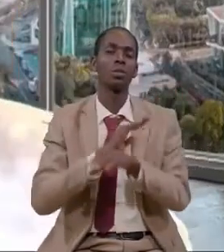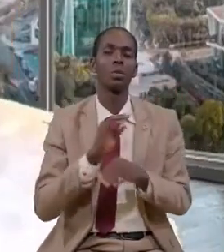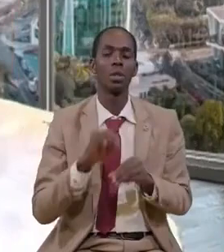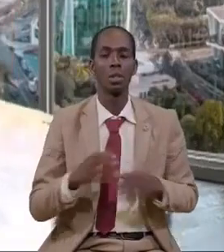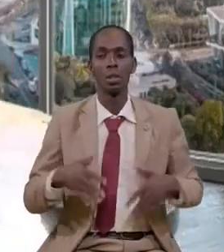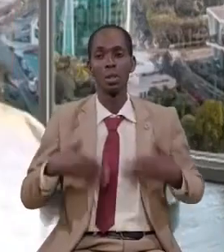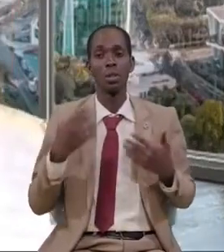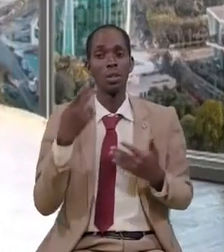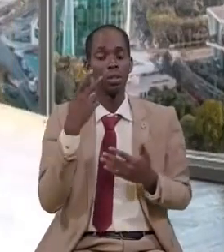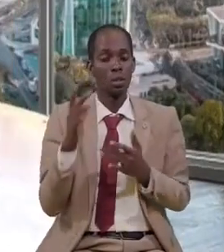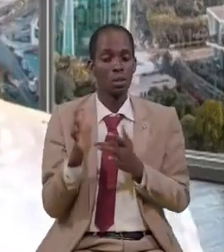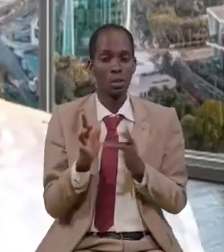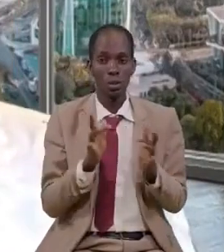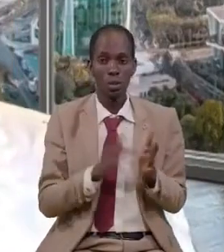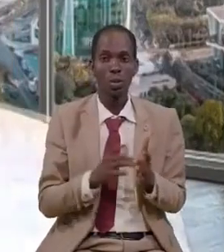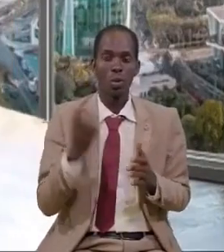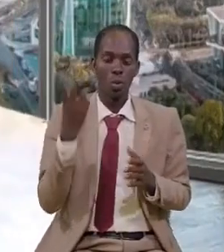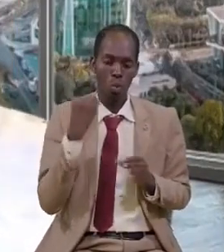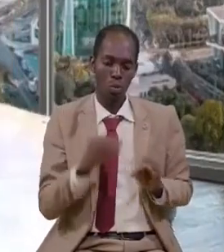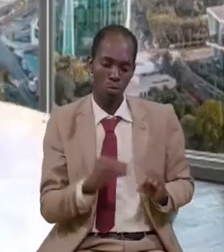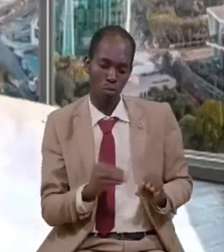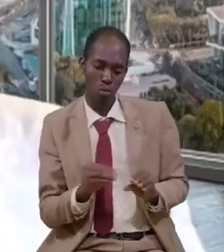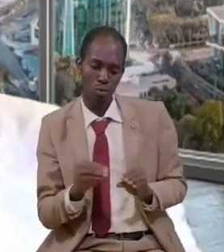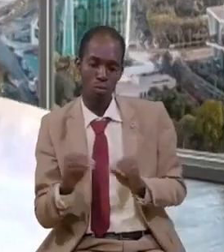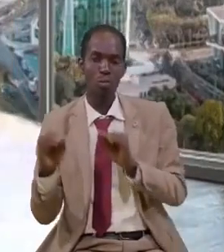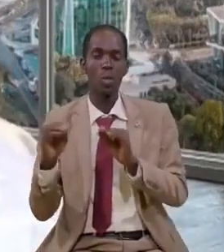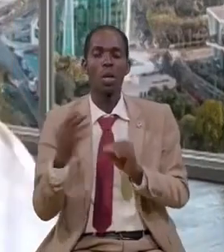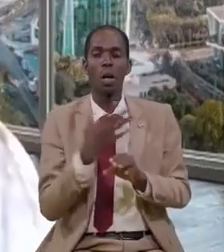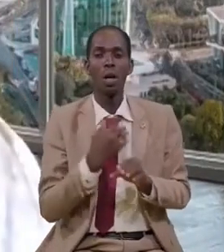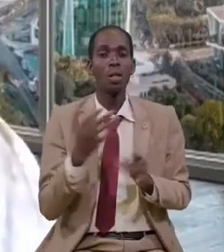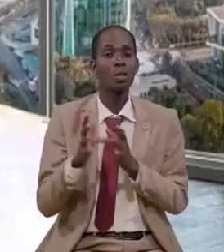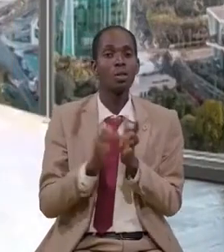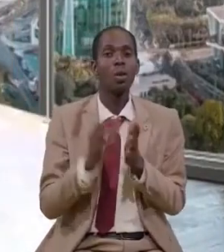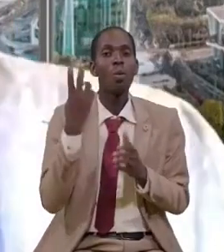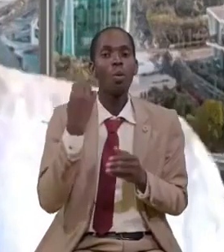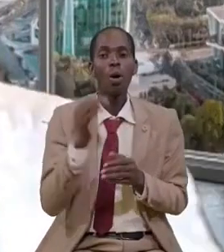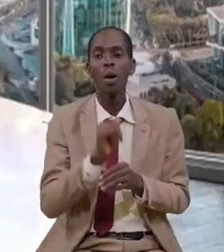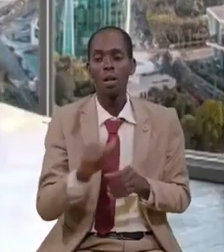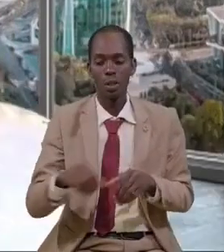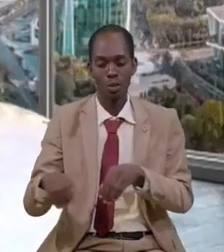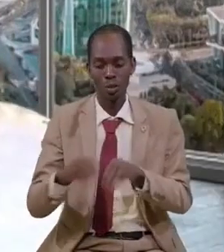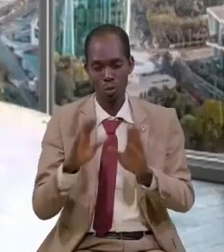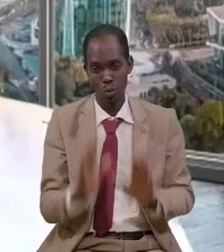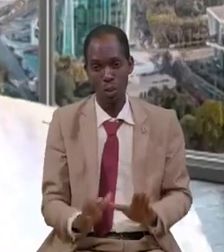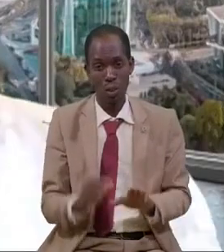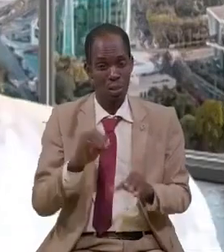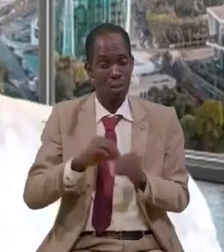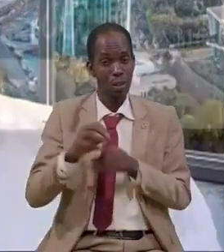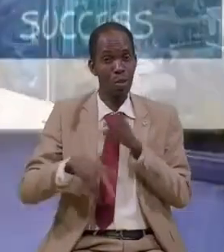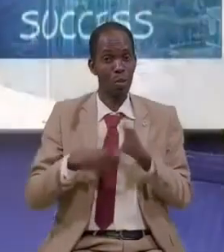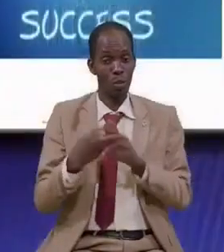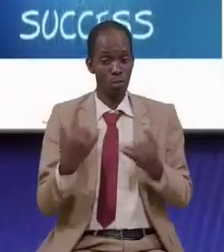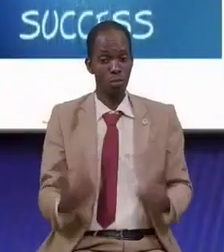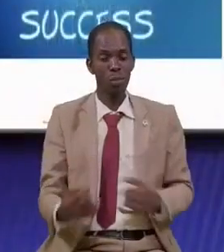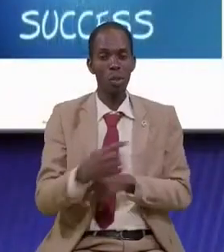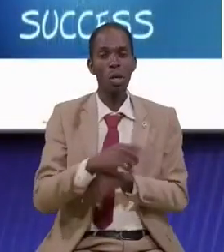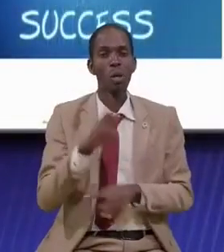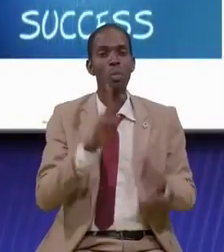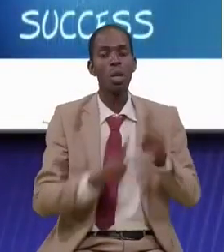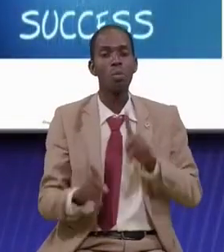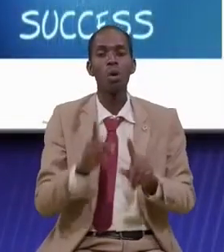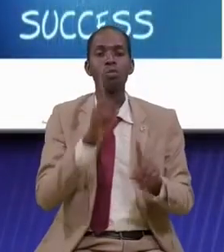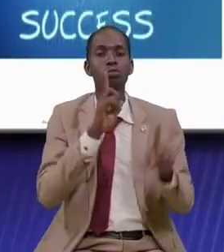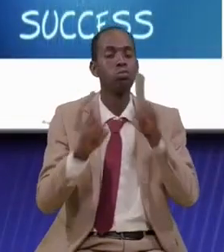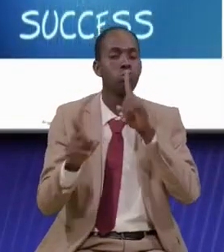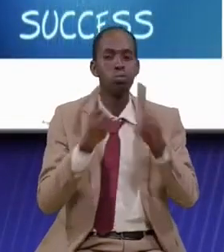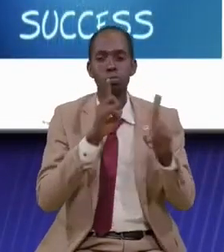and Jesus was a doer. You know, in our generation today, talk is cheap. People can talk. People have intentions. I